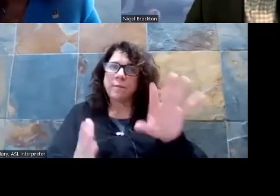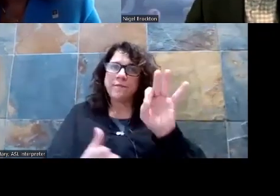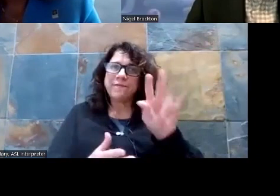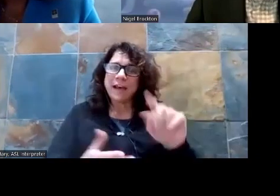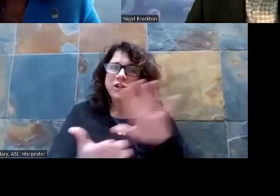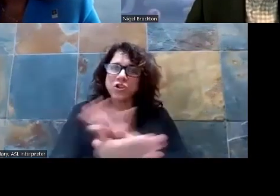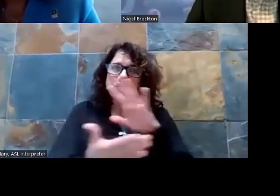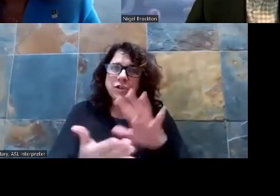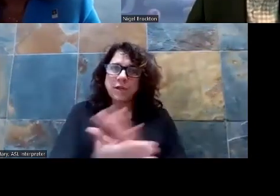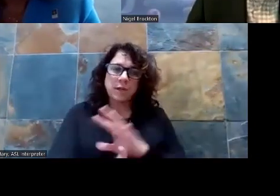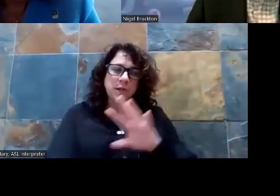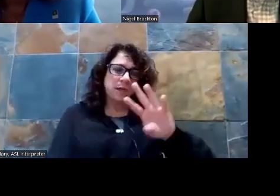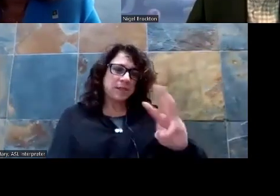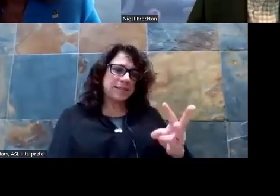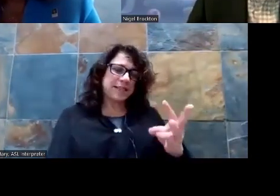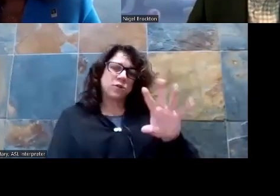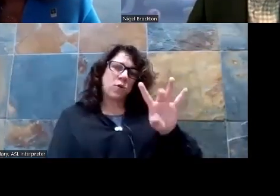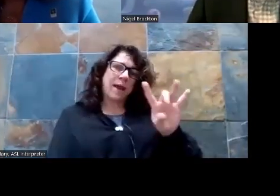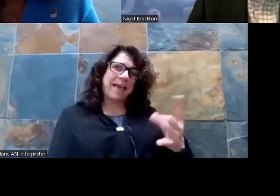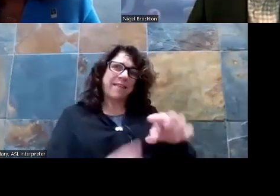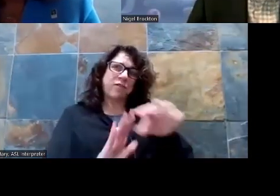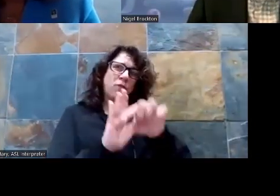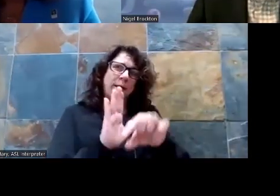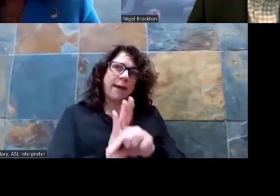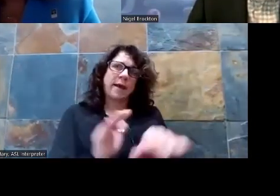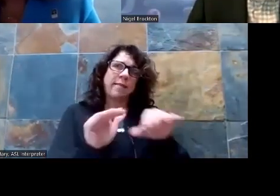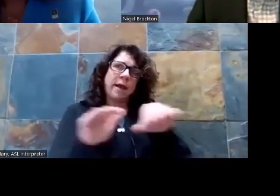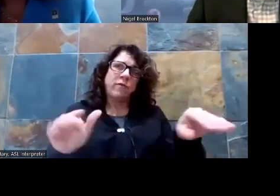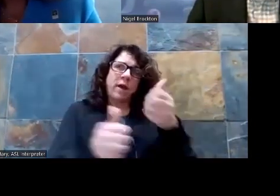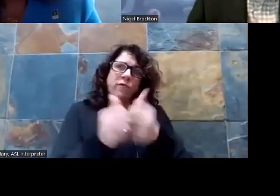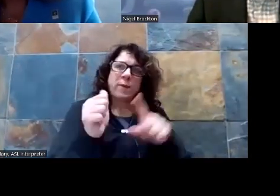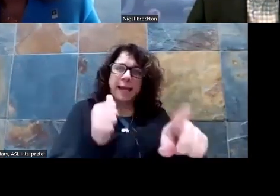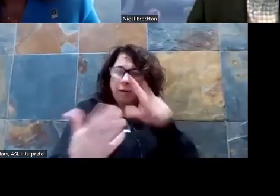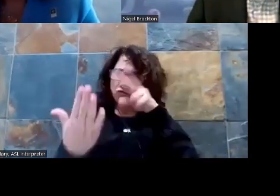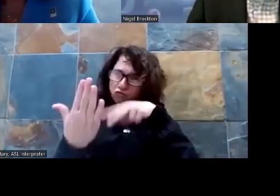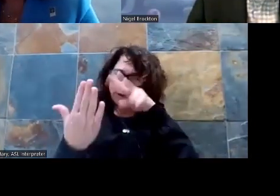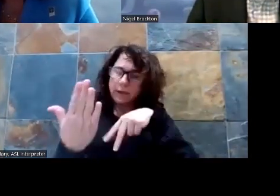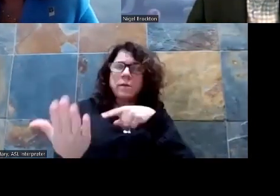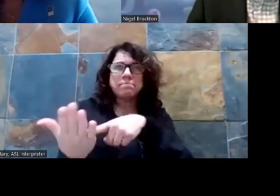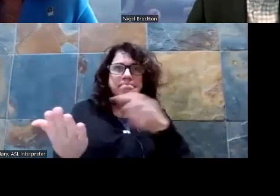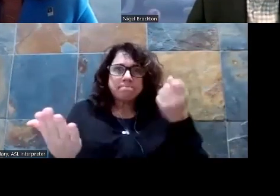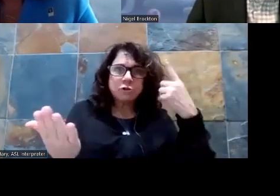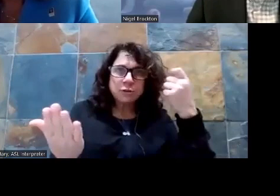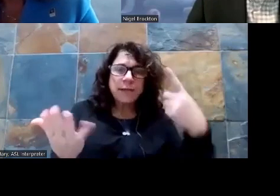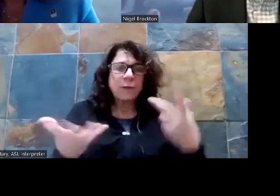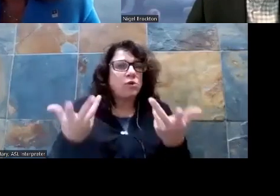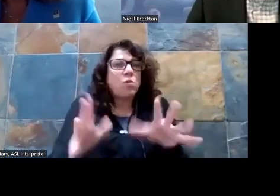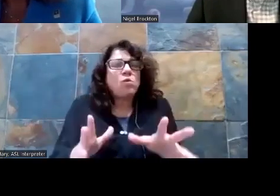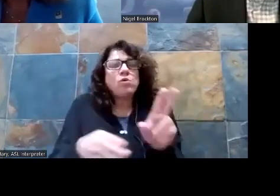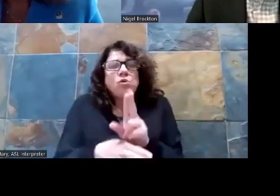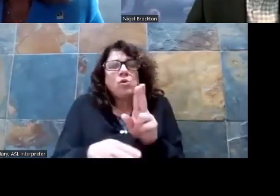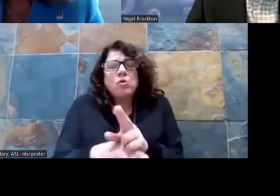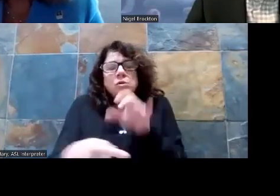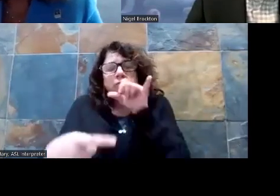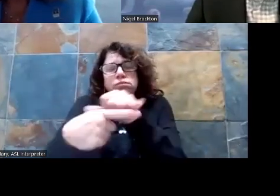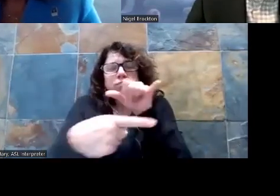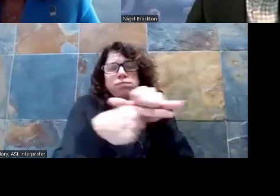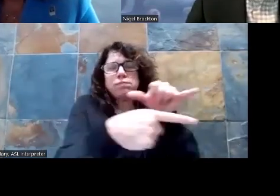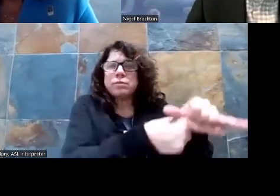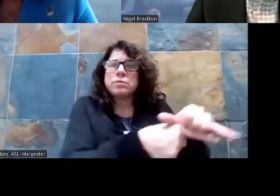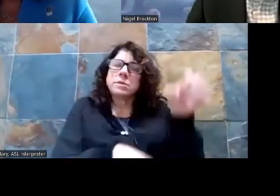the 6th or 8th level, so everybody could relate to it. We don't want to use so many of the